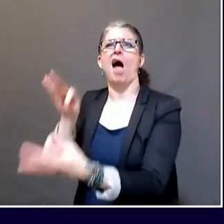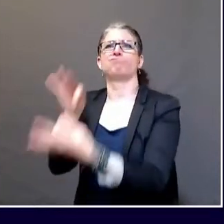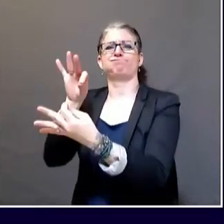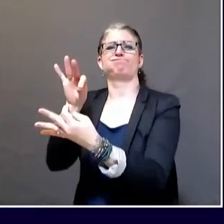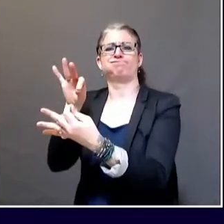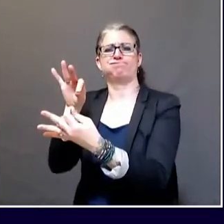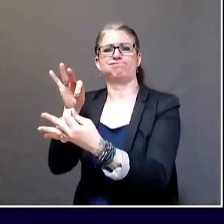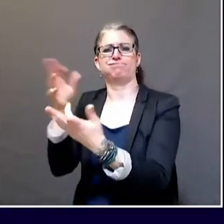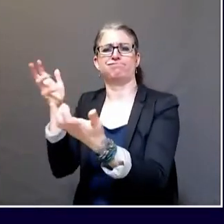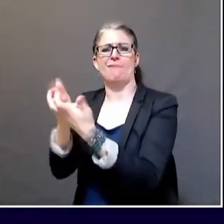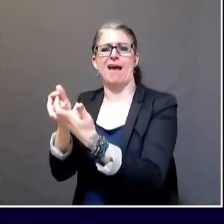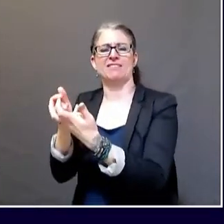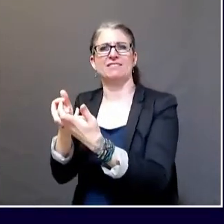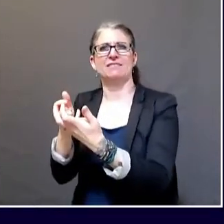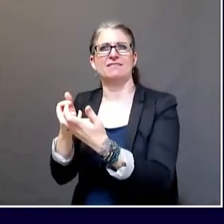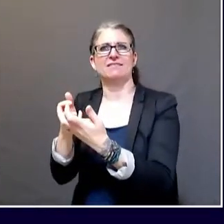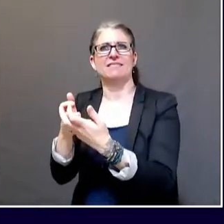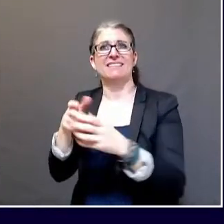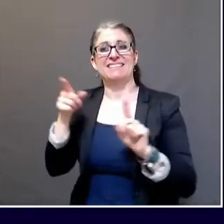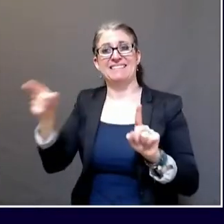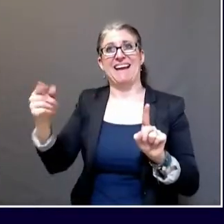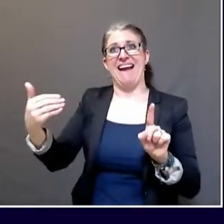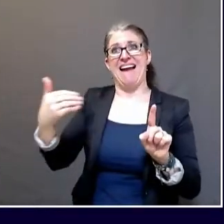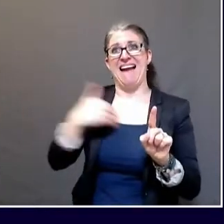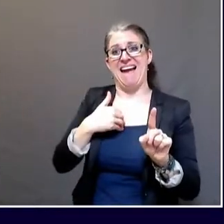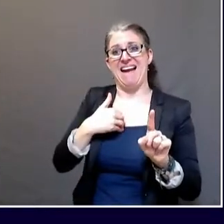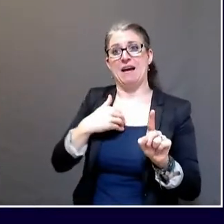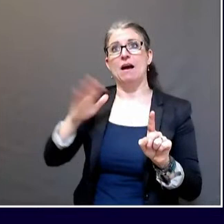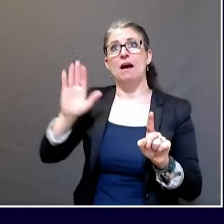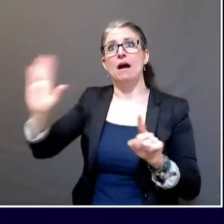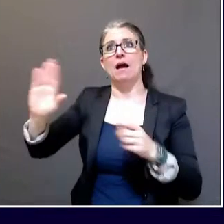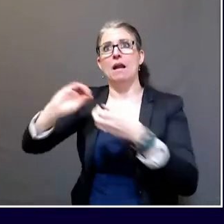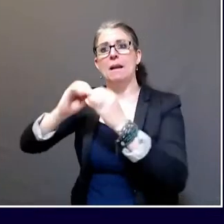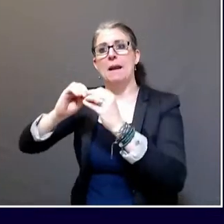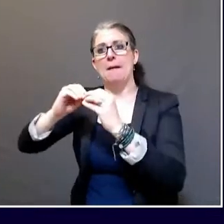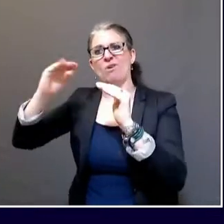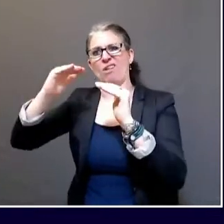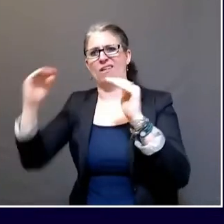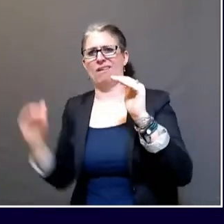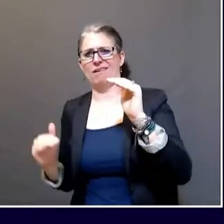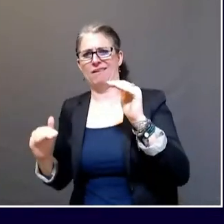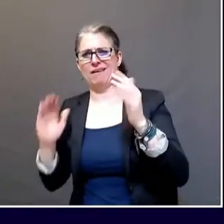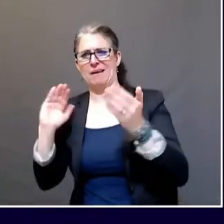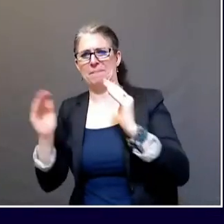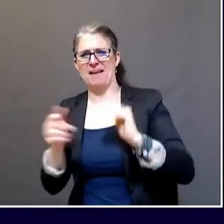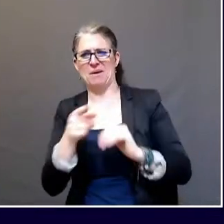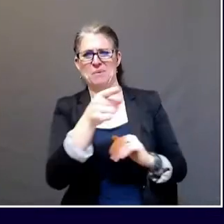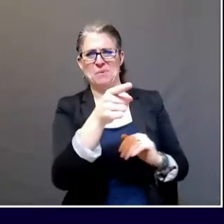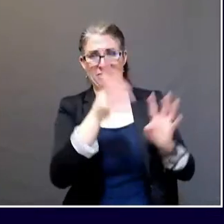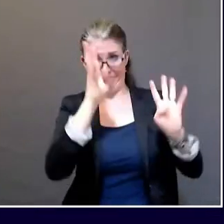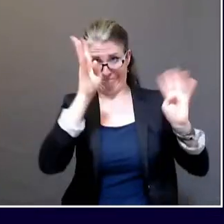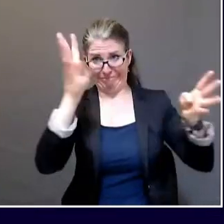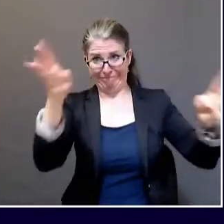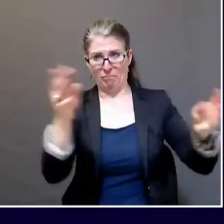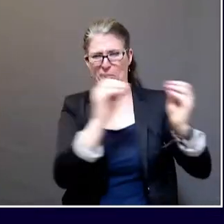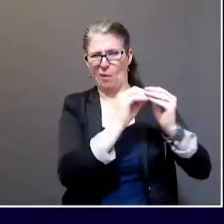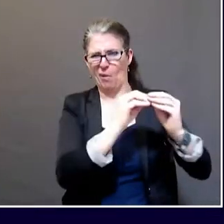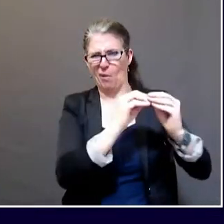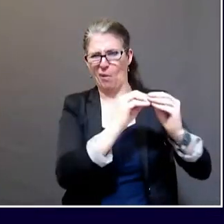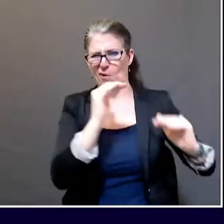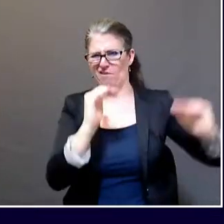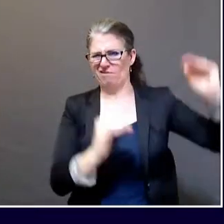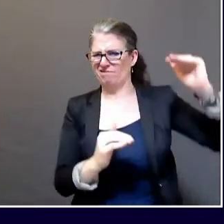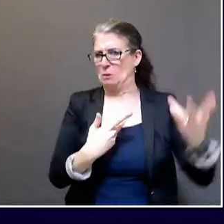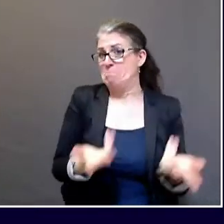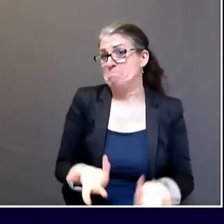Sure. So I am familiar with that visualization. I believe it's Professor Wang who has done those, and I found them to